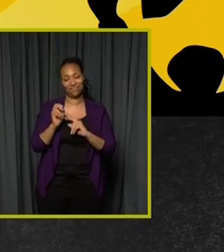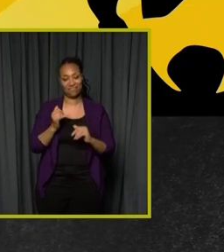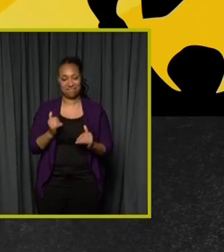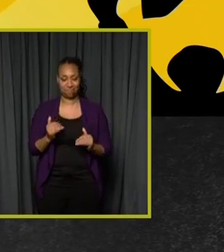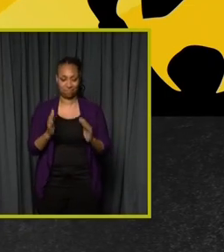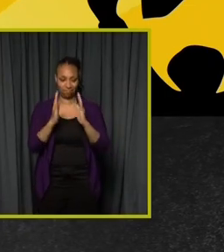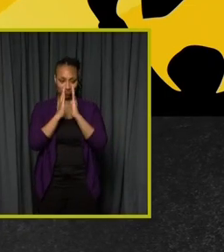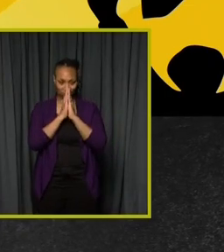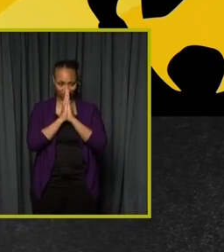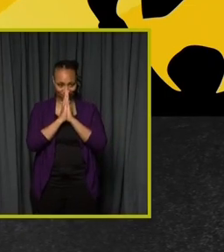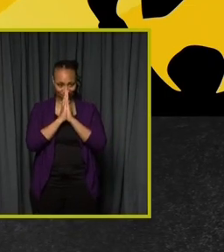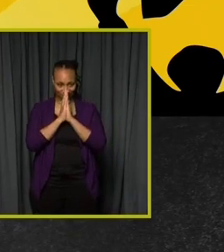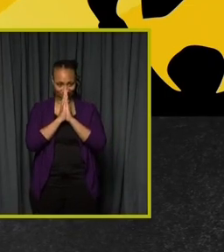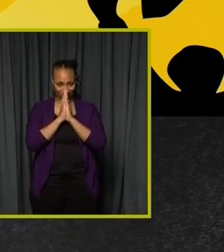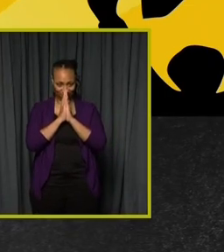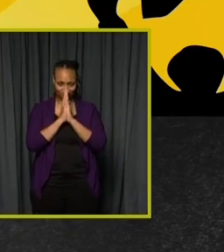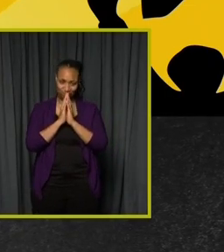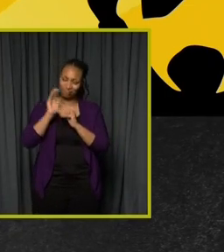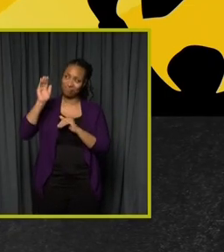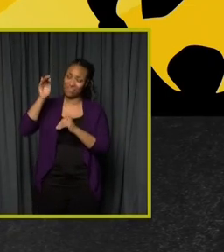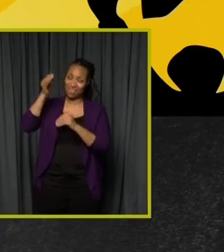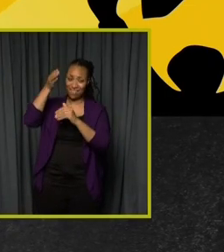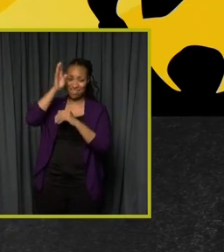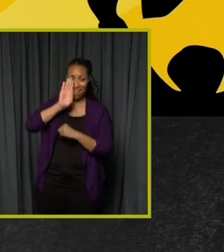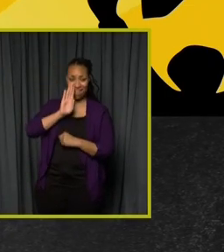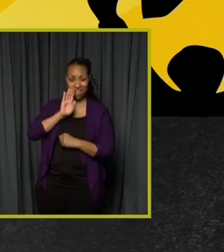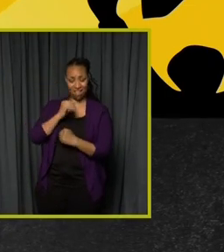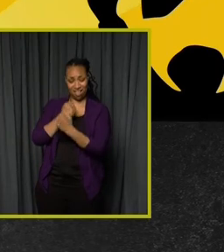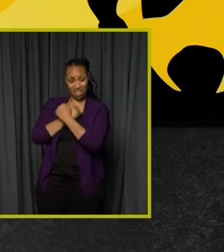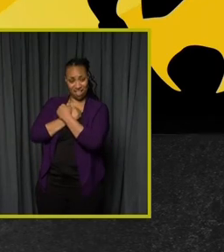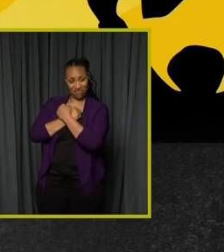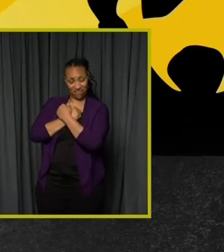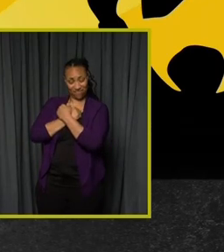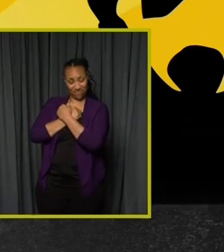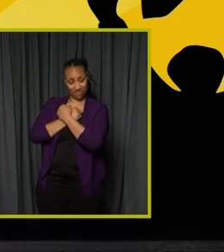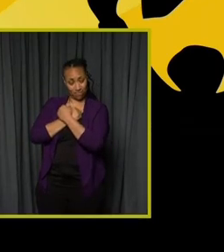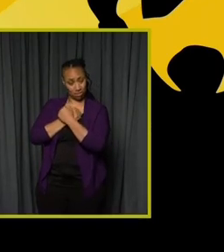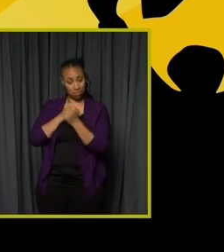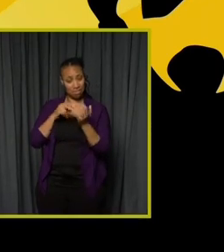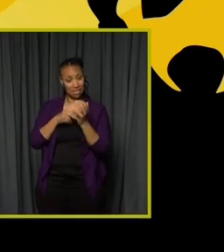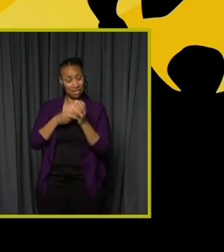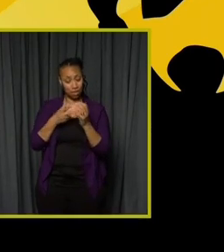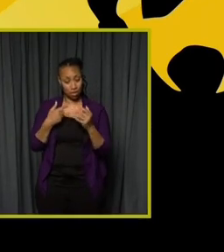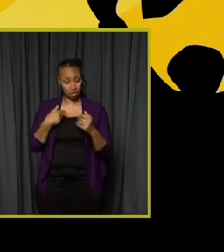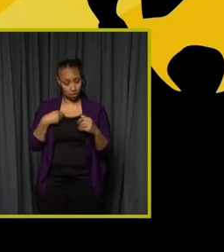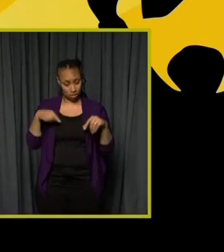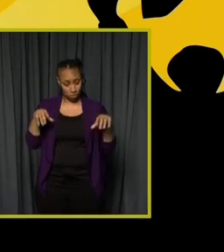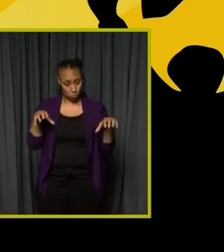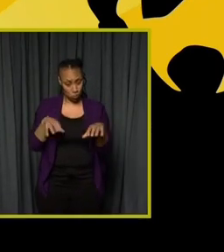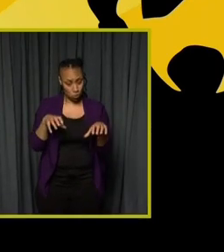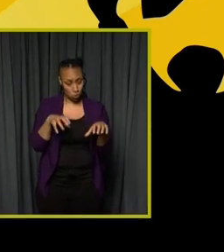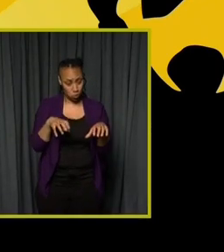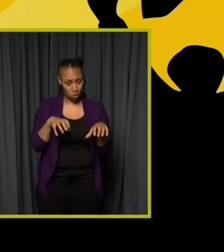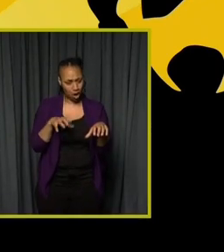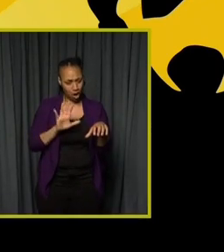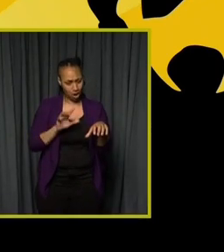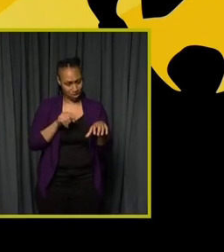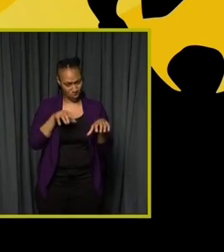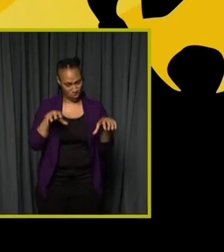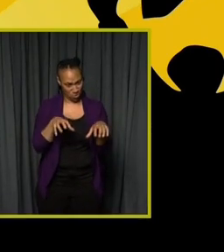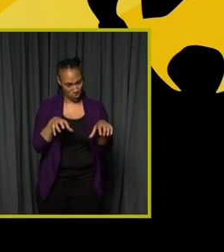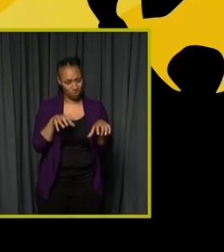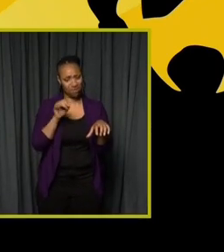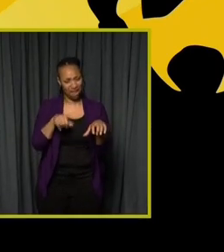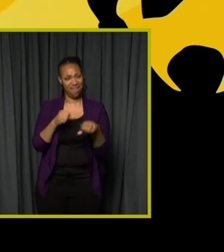Great God, love is not only what you do, it is who you are. The scripture says, "Beloved, let us love